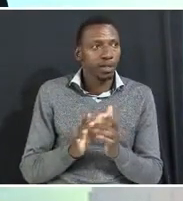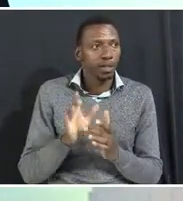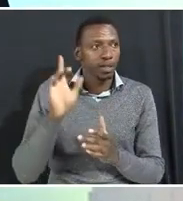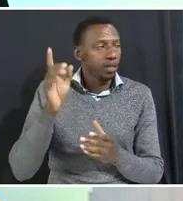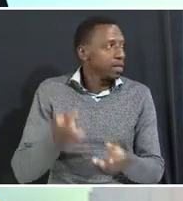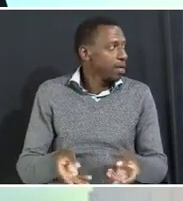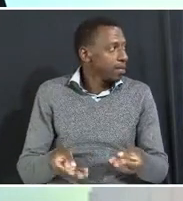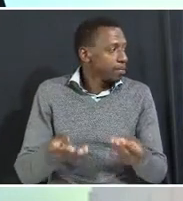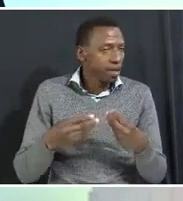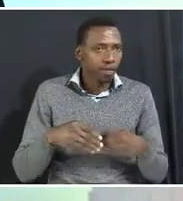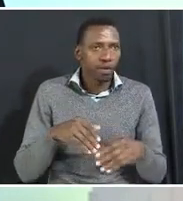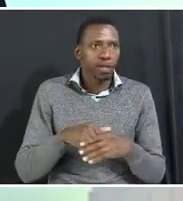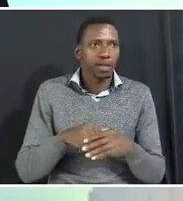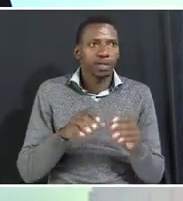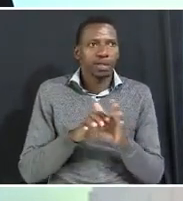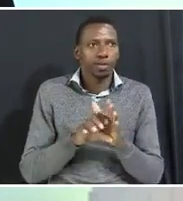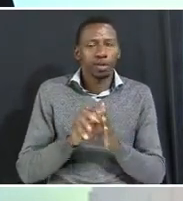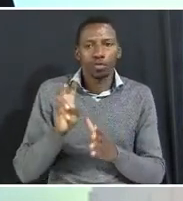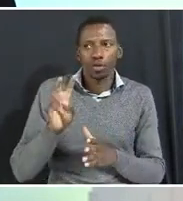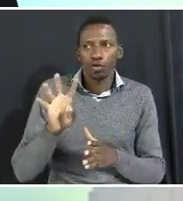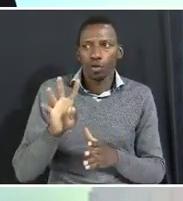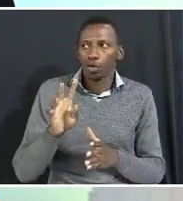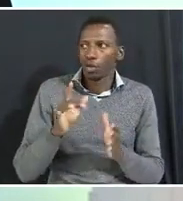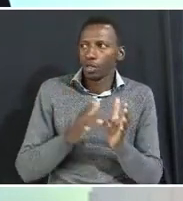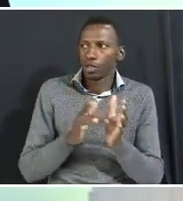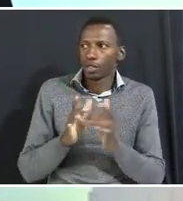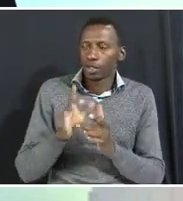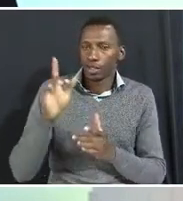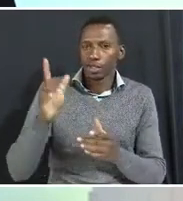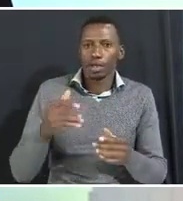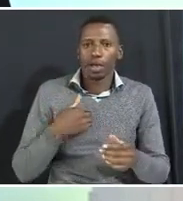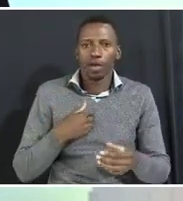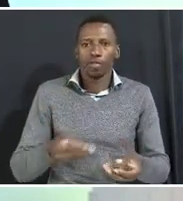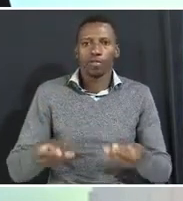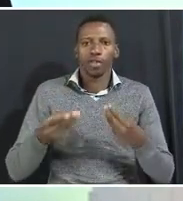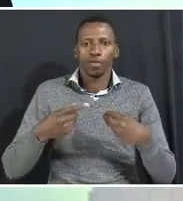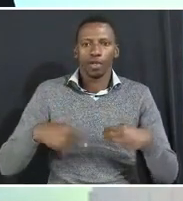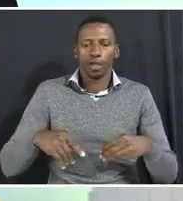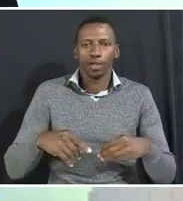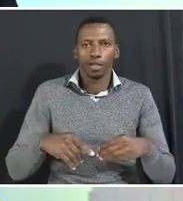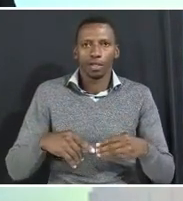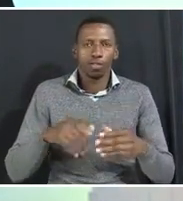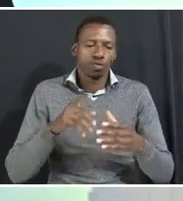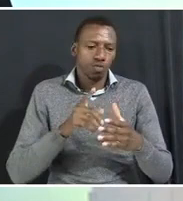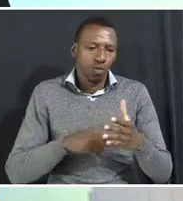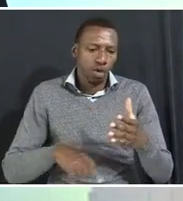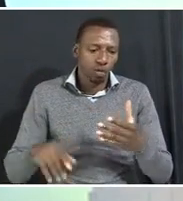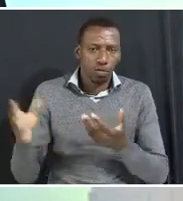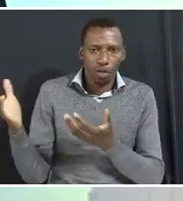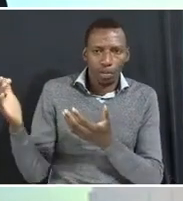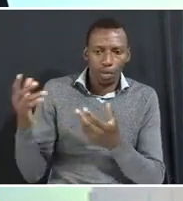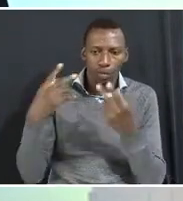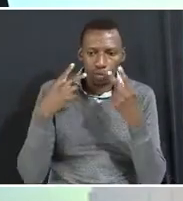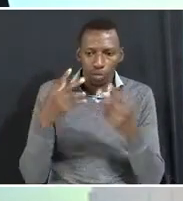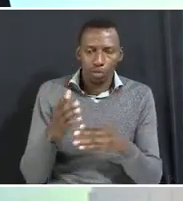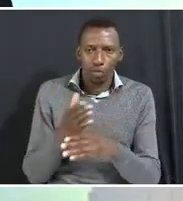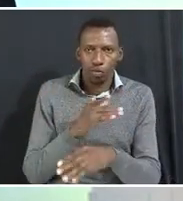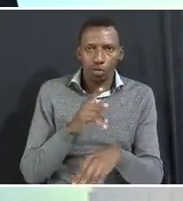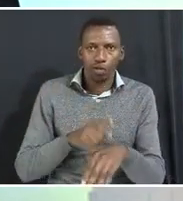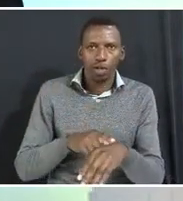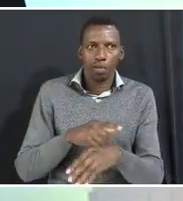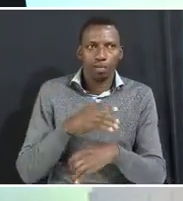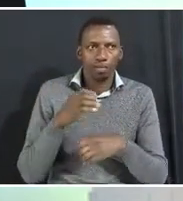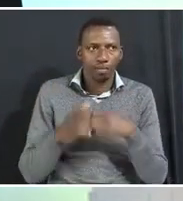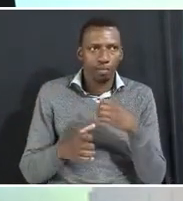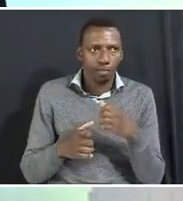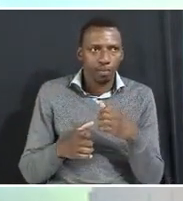in chapter 24, he has given a litany of what we expect to see before the end of time. He said before